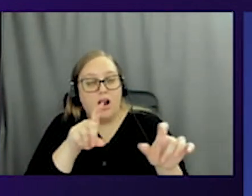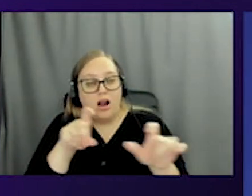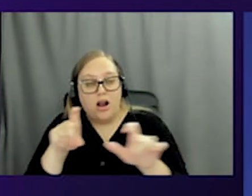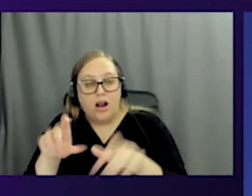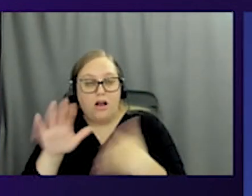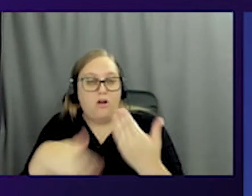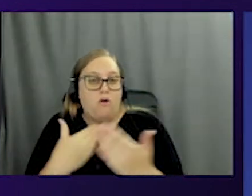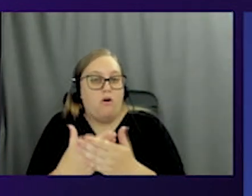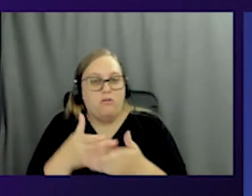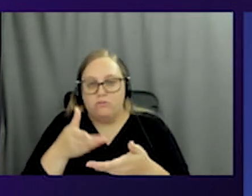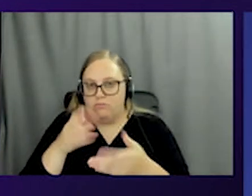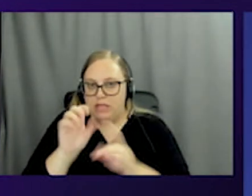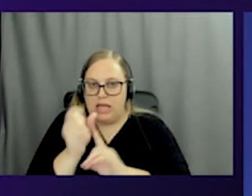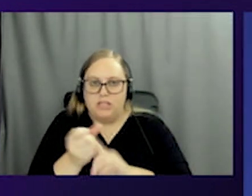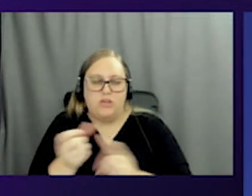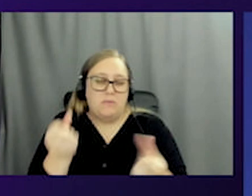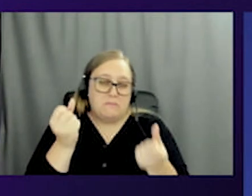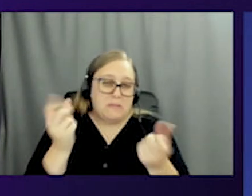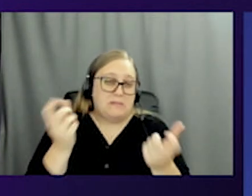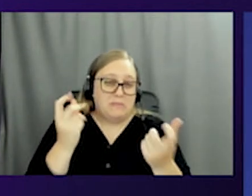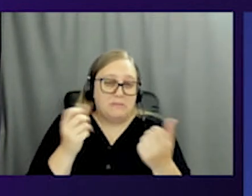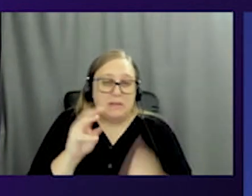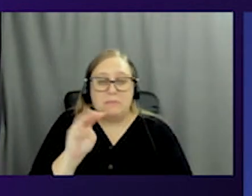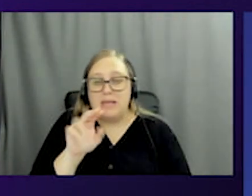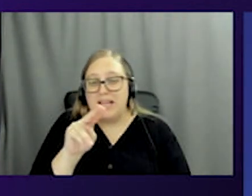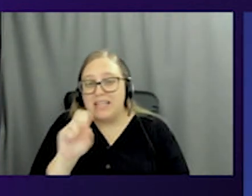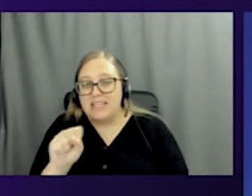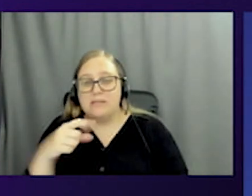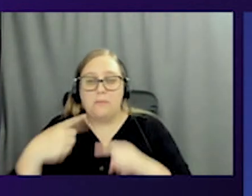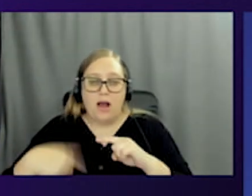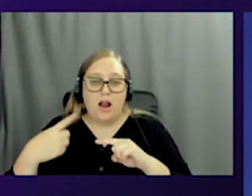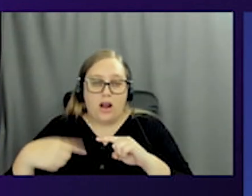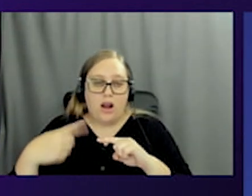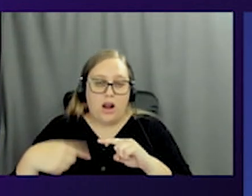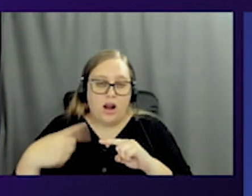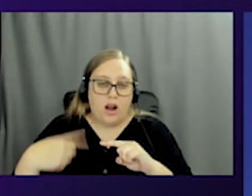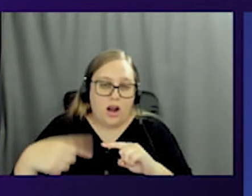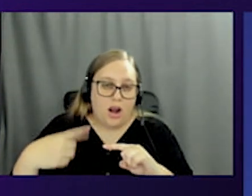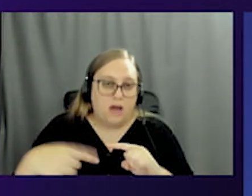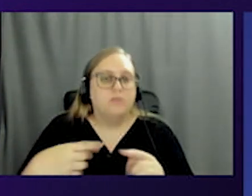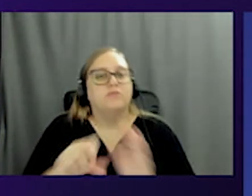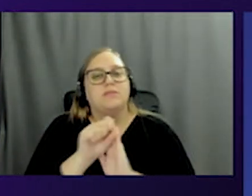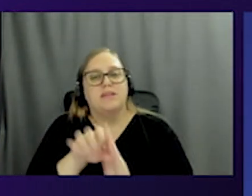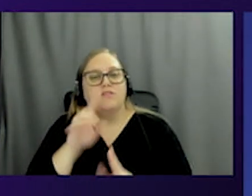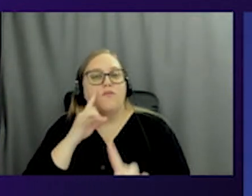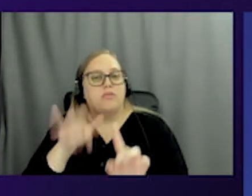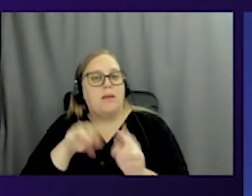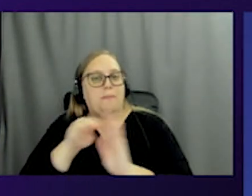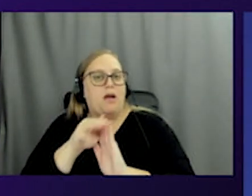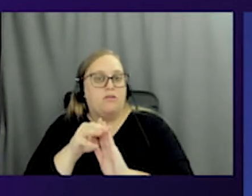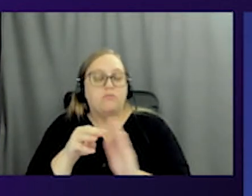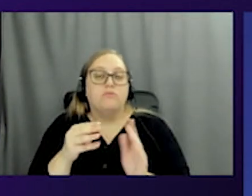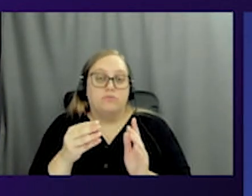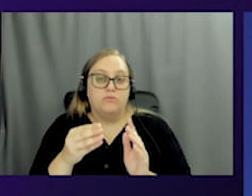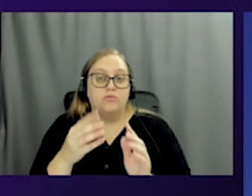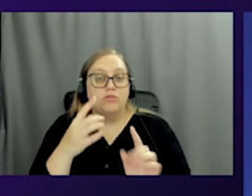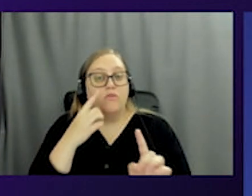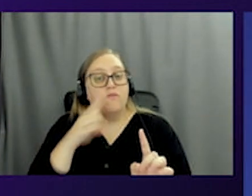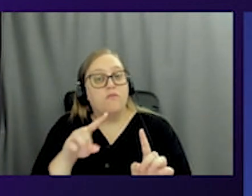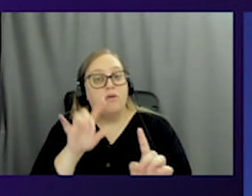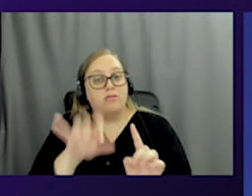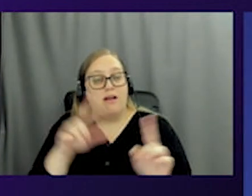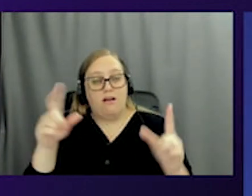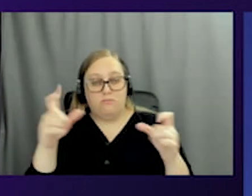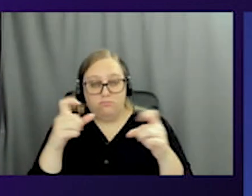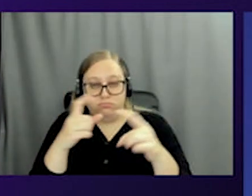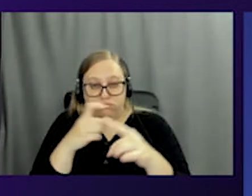So they want to run millions and millions of miles of simulations on that model. so with that complex